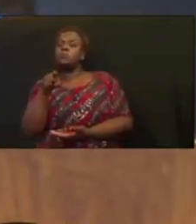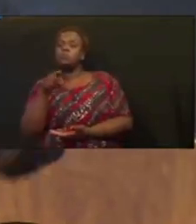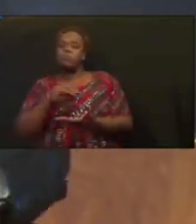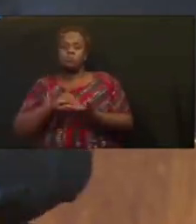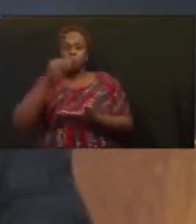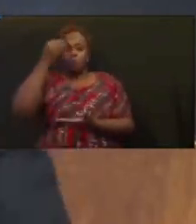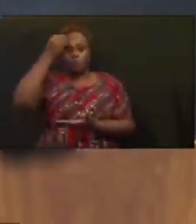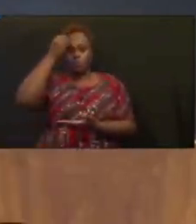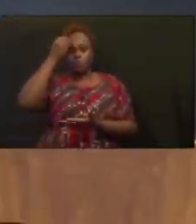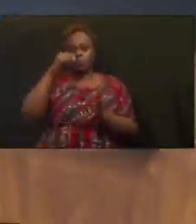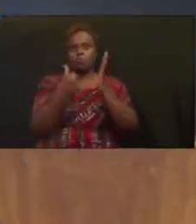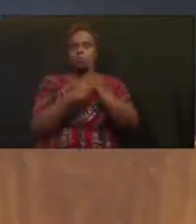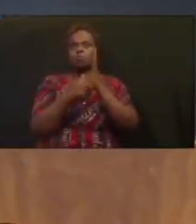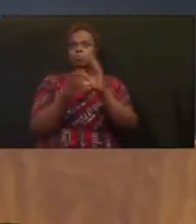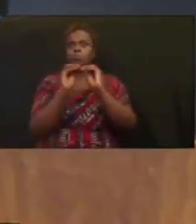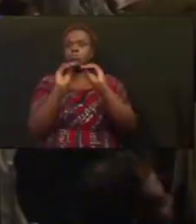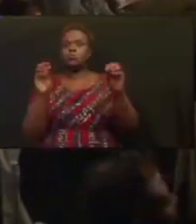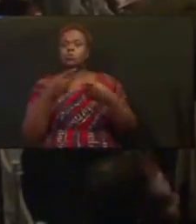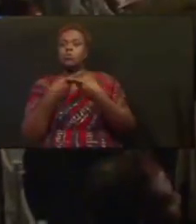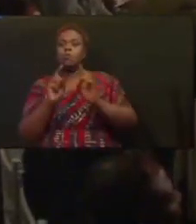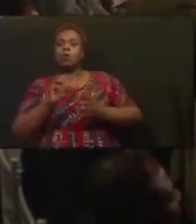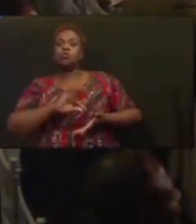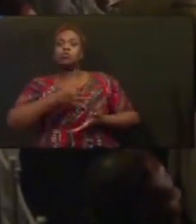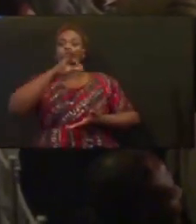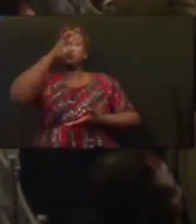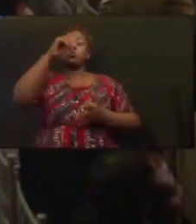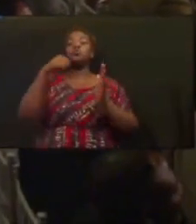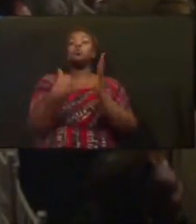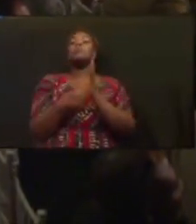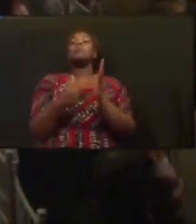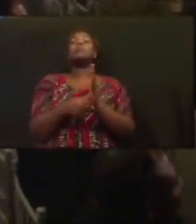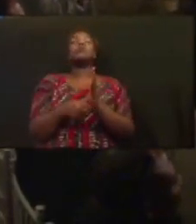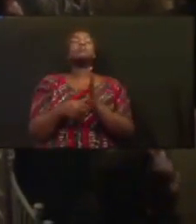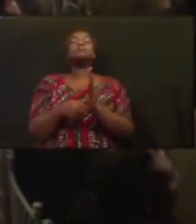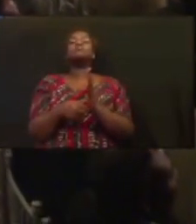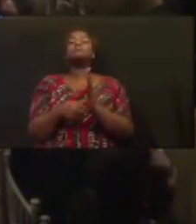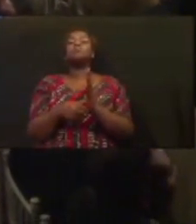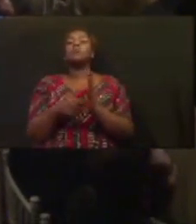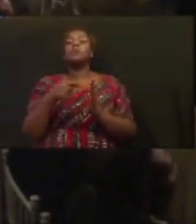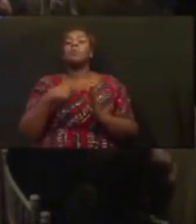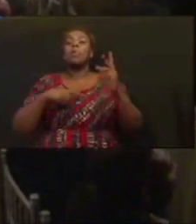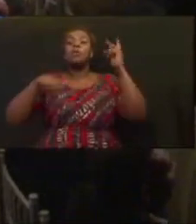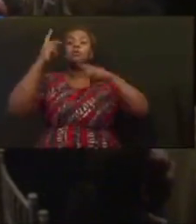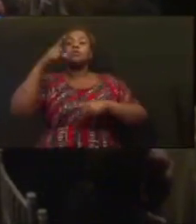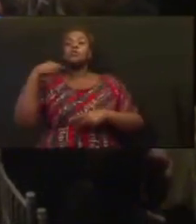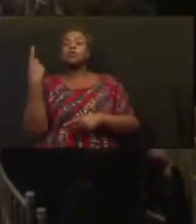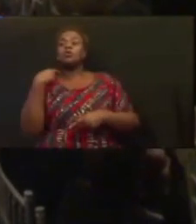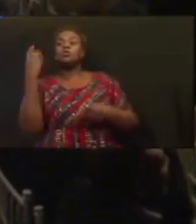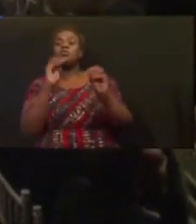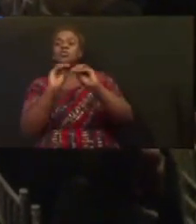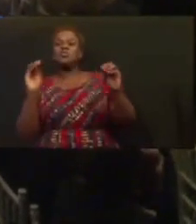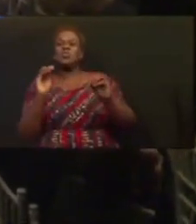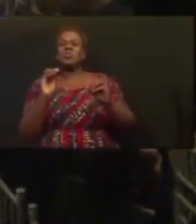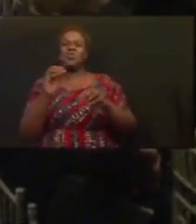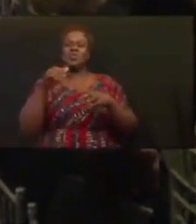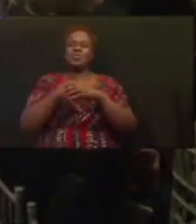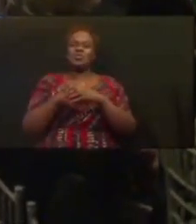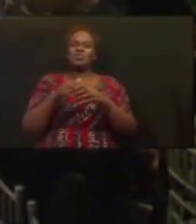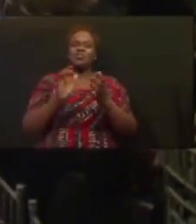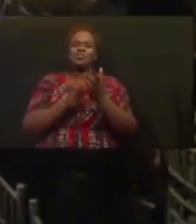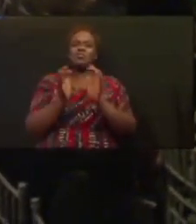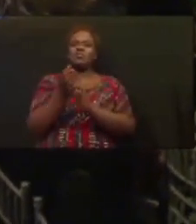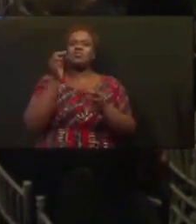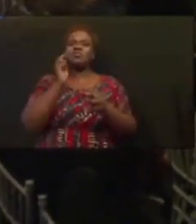is a spiritual issue. And you, let me show you, I'm not only a professor. In the name of Jesus, I command that spirit.